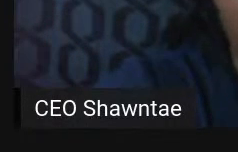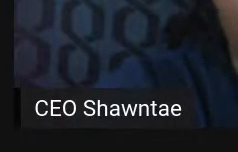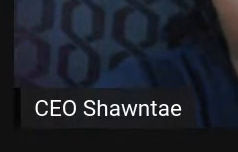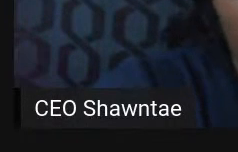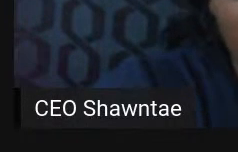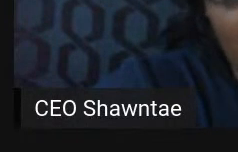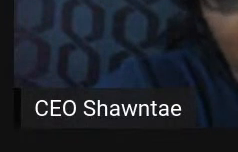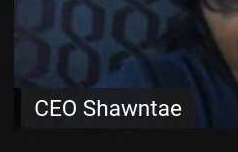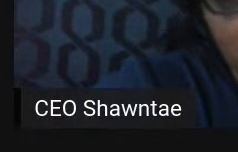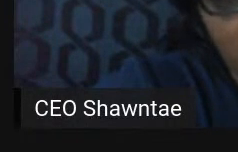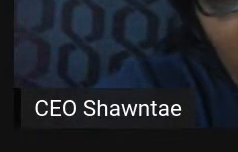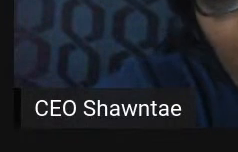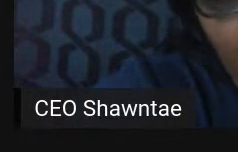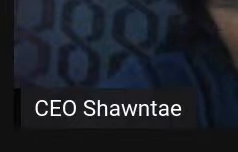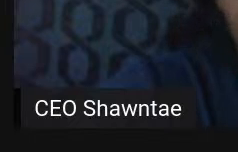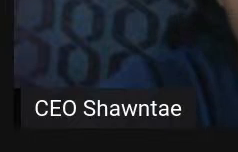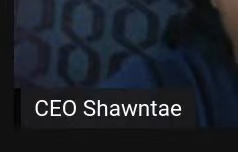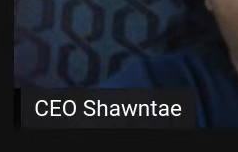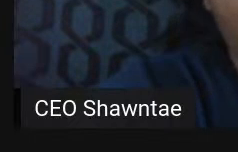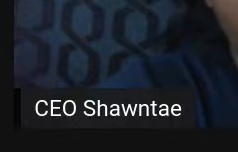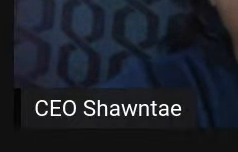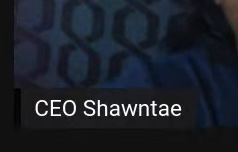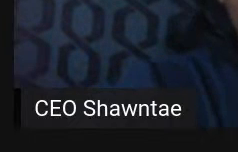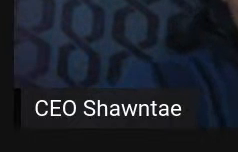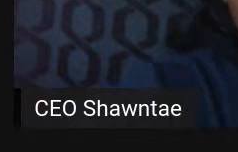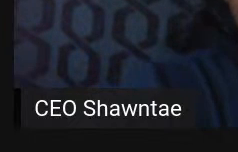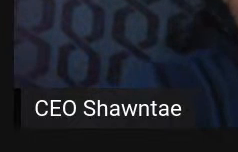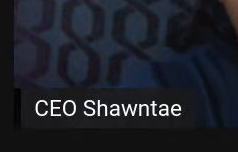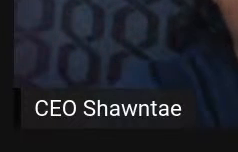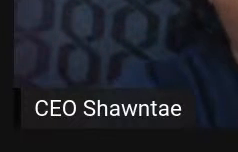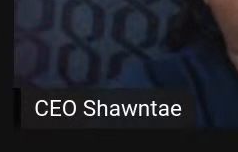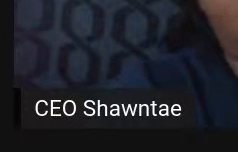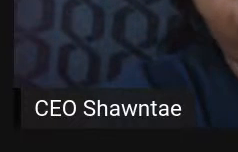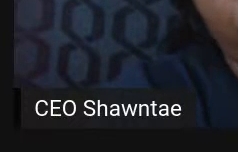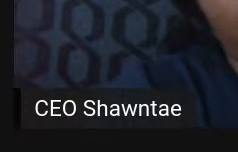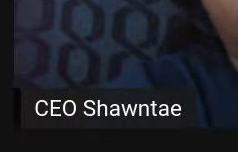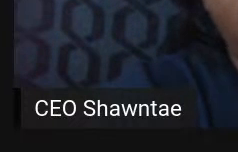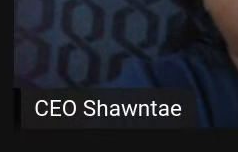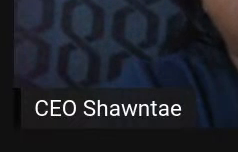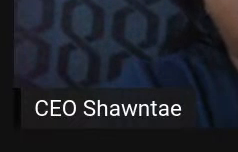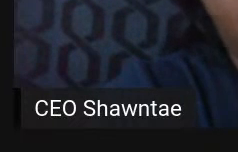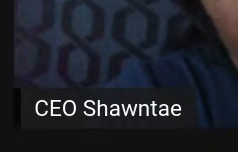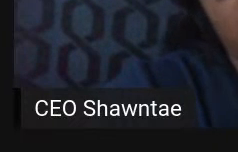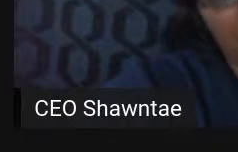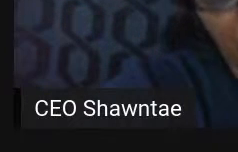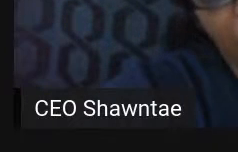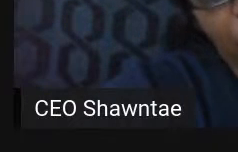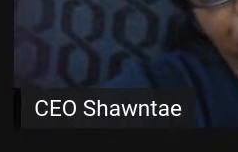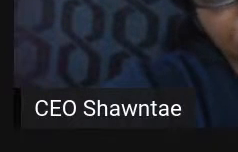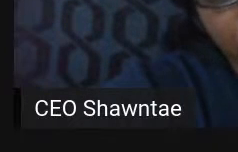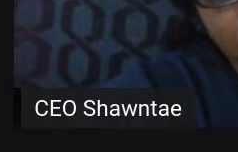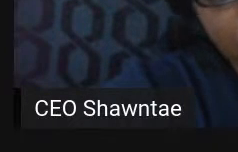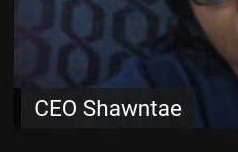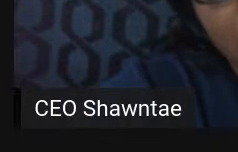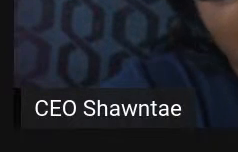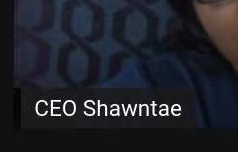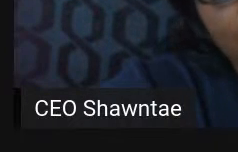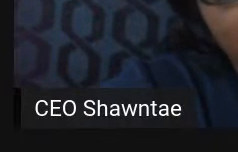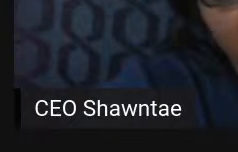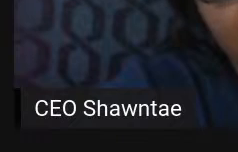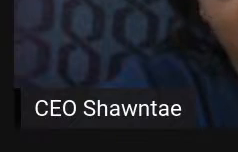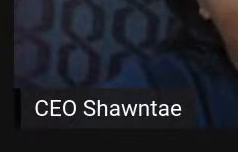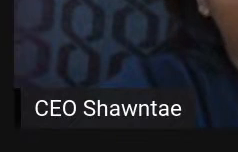us know. We'll find the information out for you. There are several agencies that will help you to understand